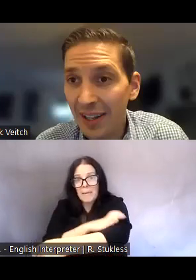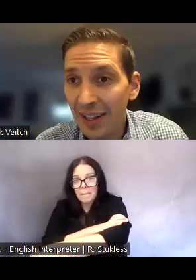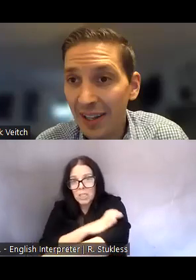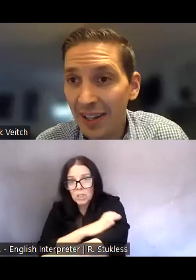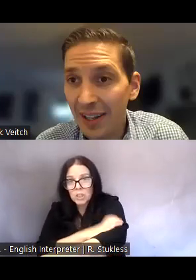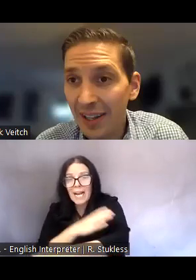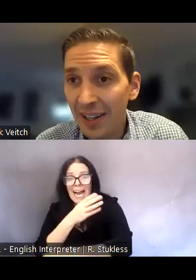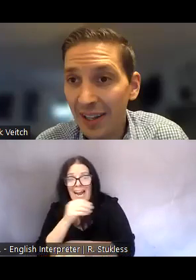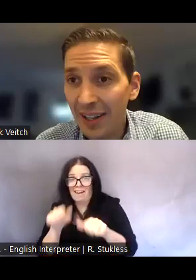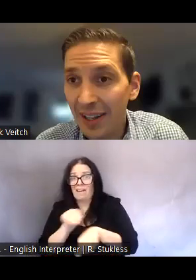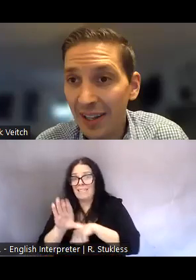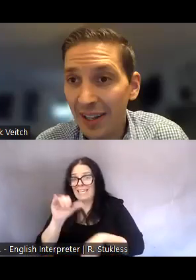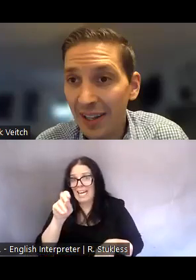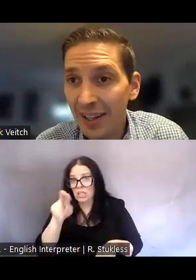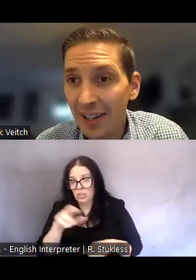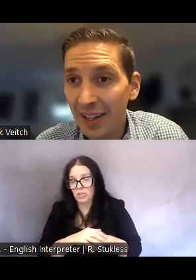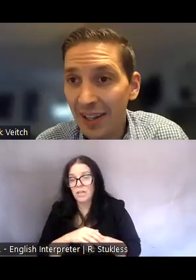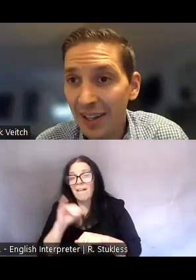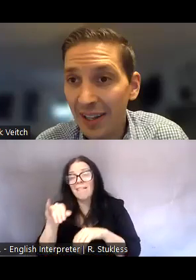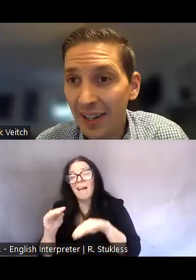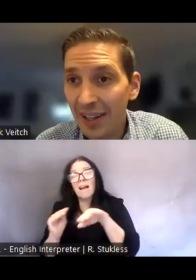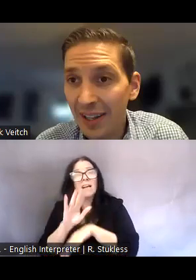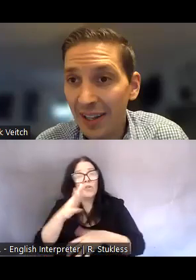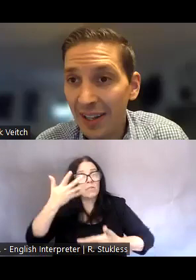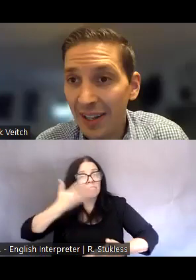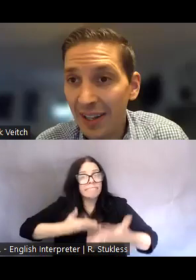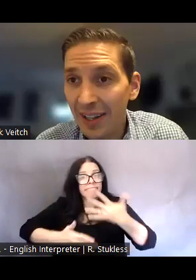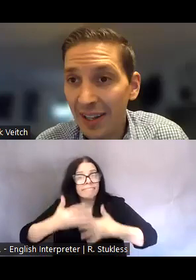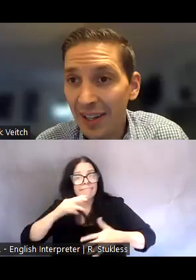central nervous system can lead to coma and even death.